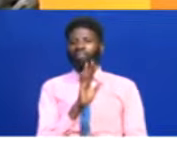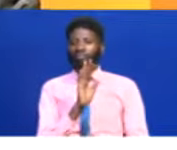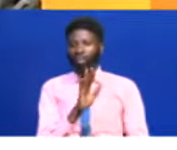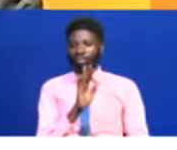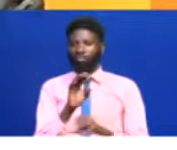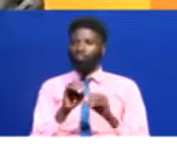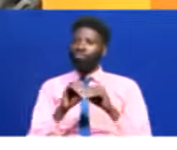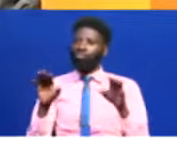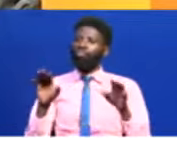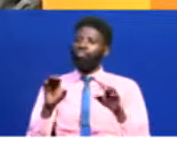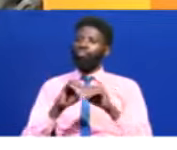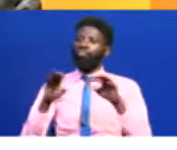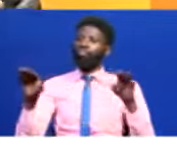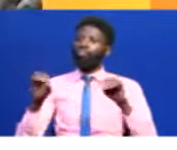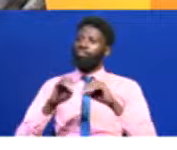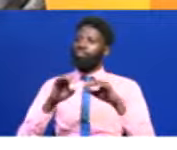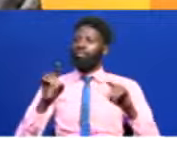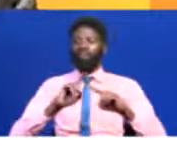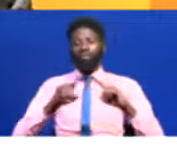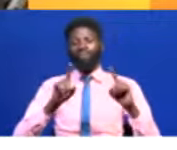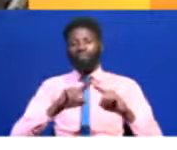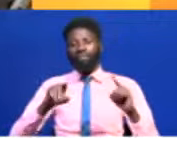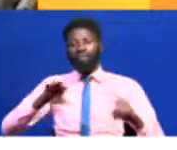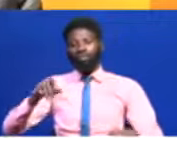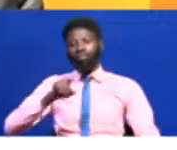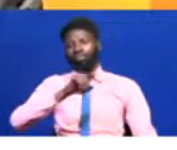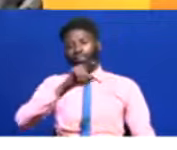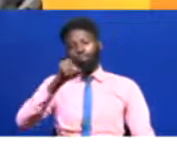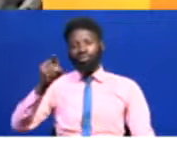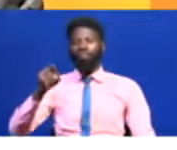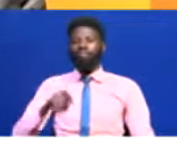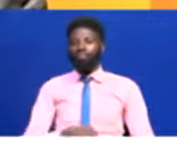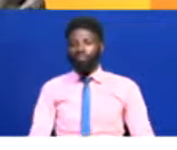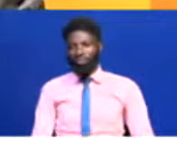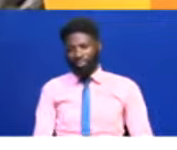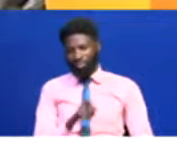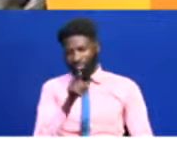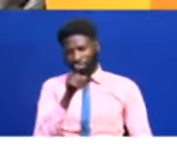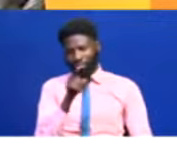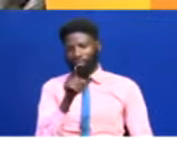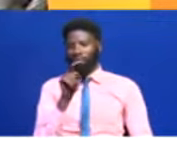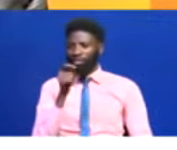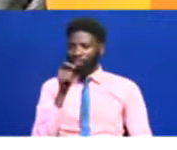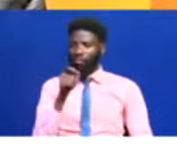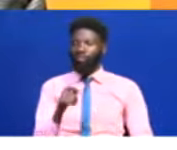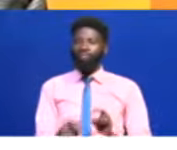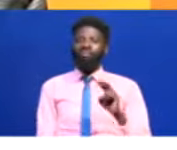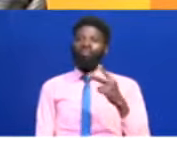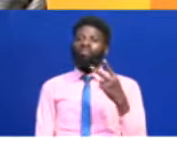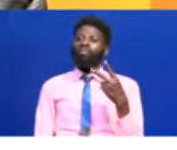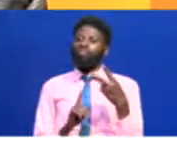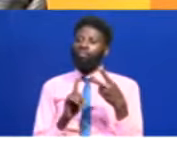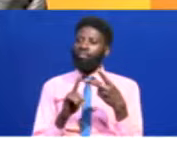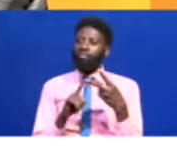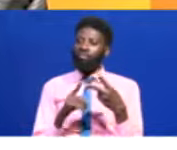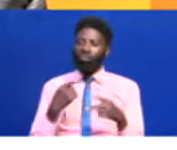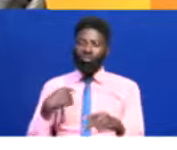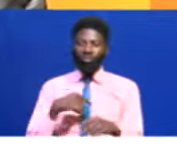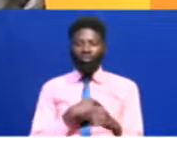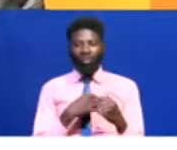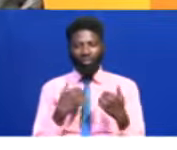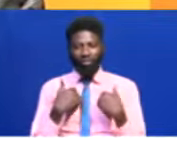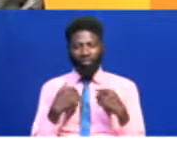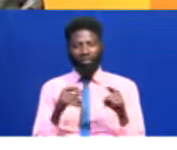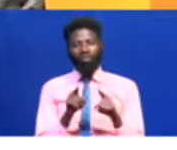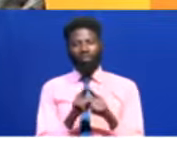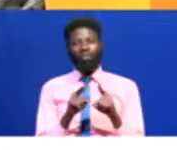System to other registries across the country. Mm-hmm. That is key. Two, we have a titling